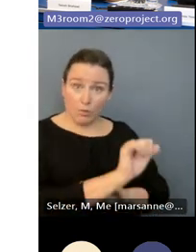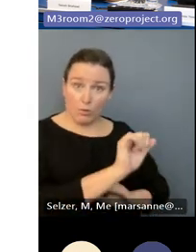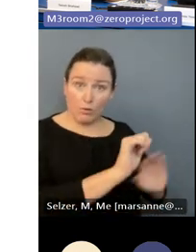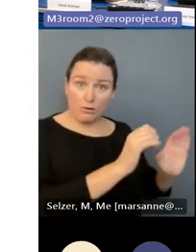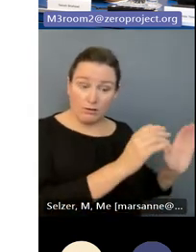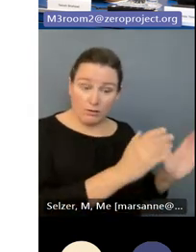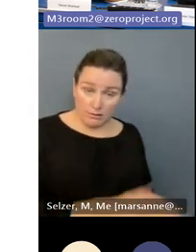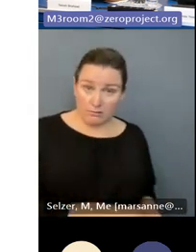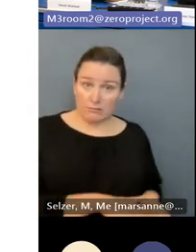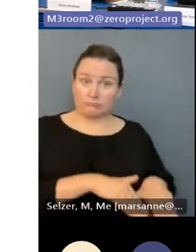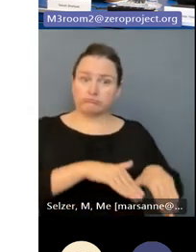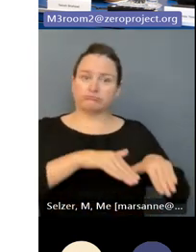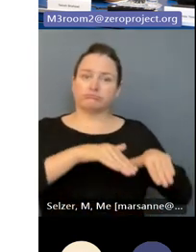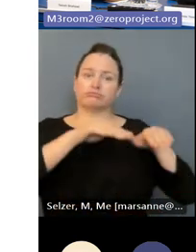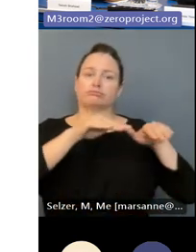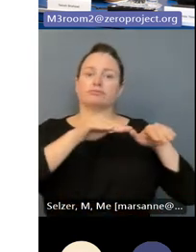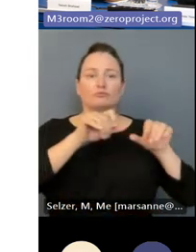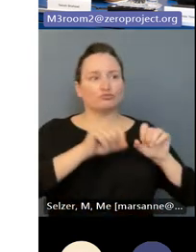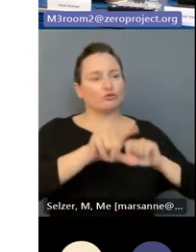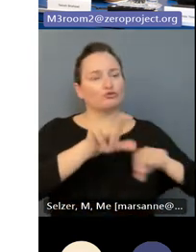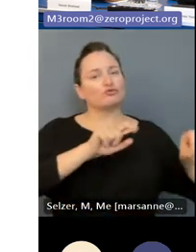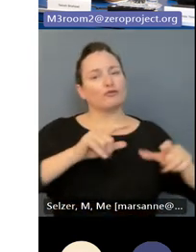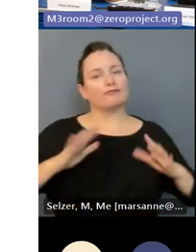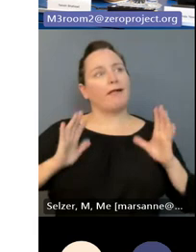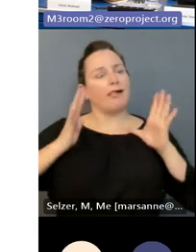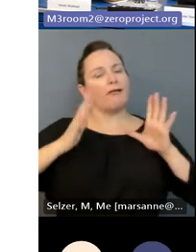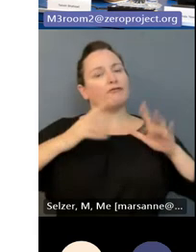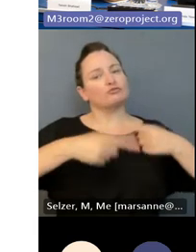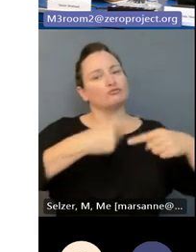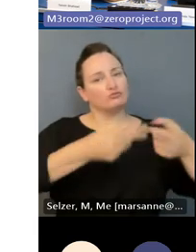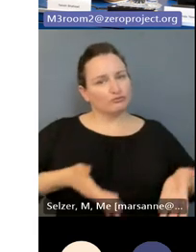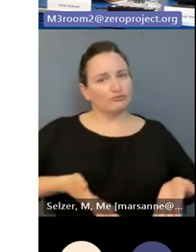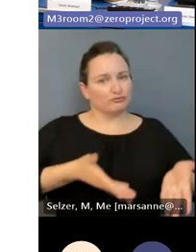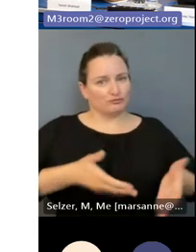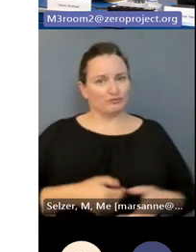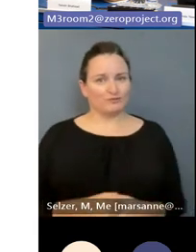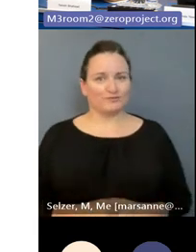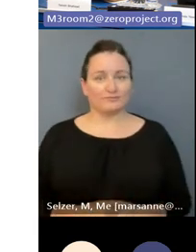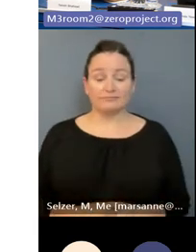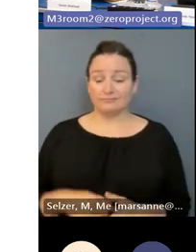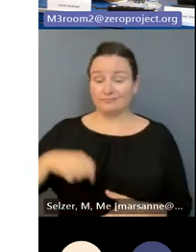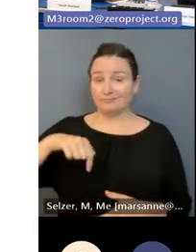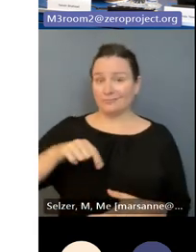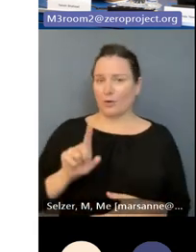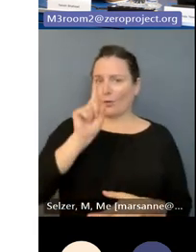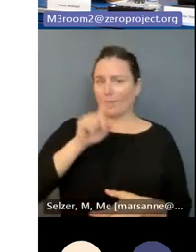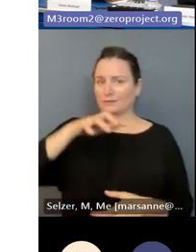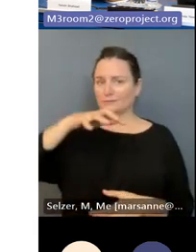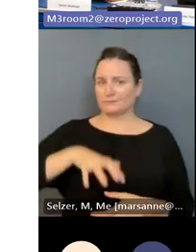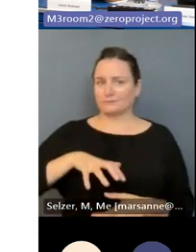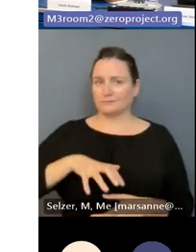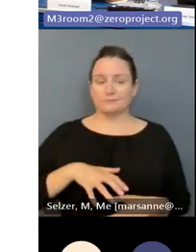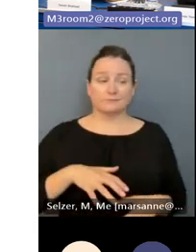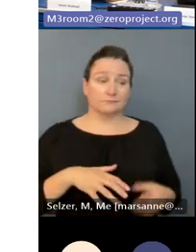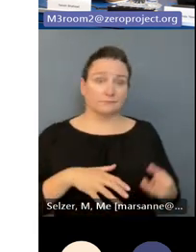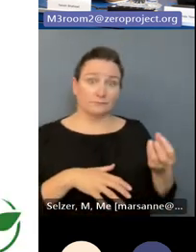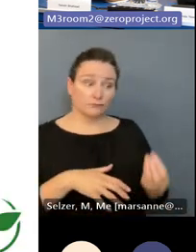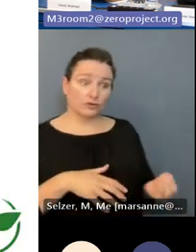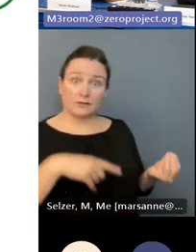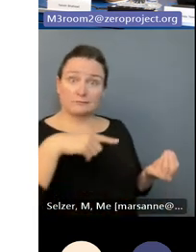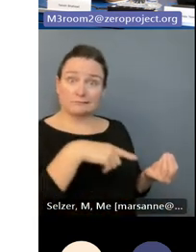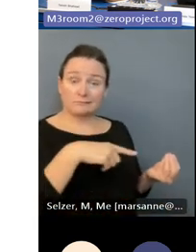until they are independent individuals. We act as a one-stop holistic solution for children with Down syndrome.